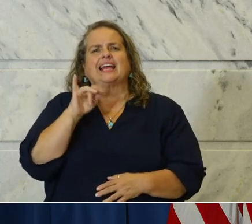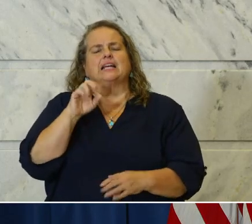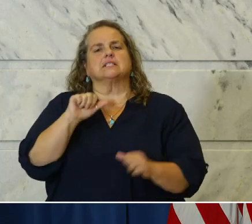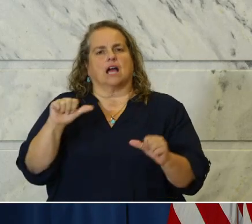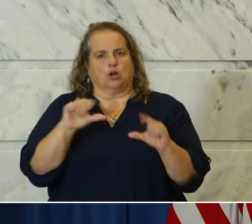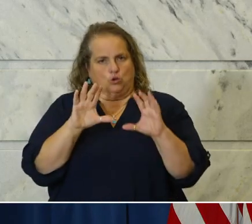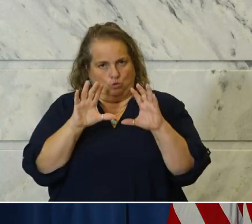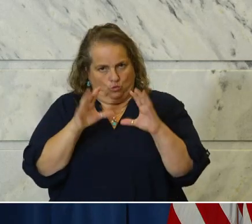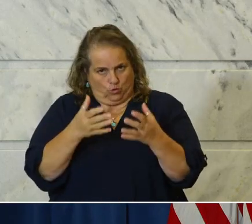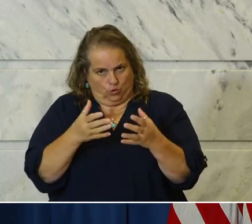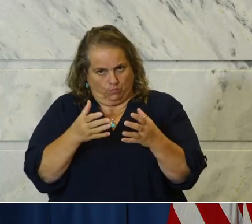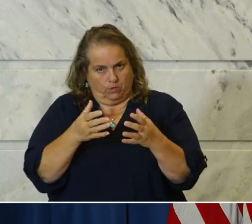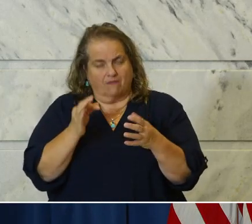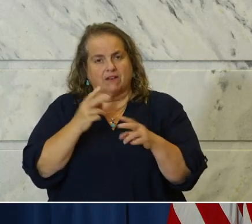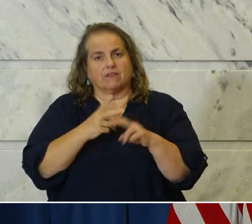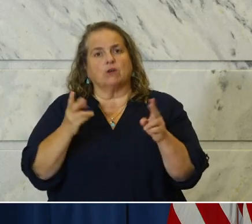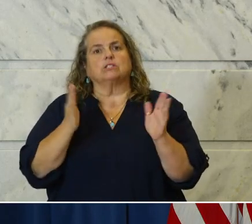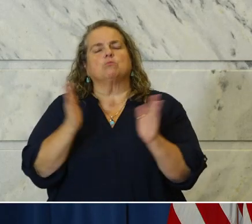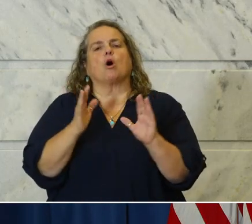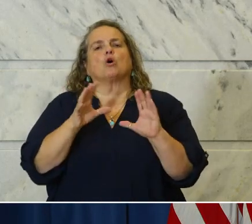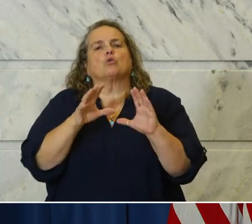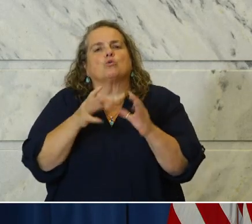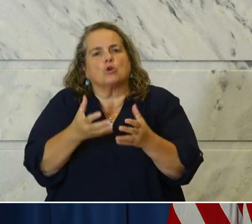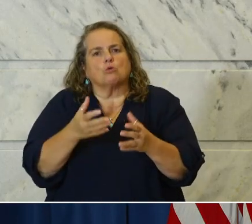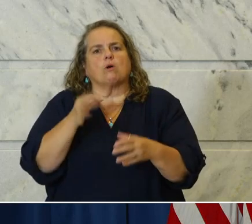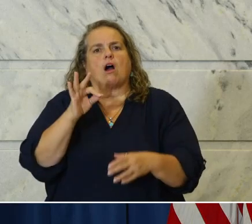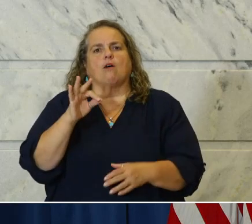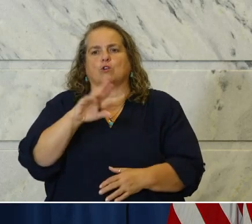group, a very small group that.